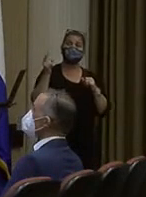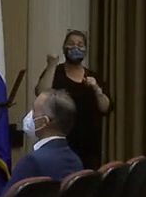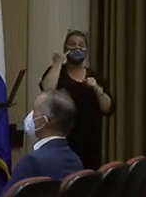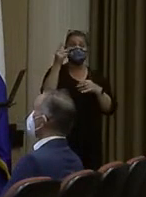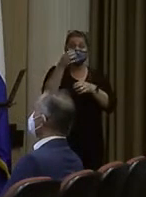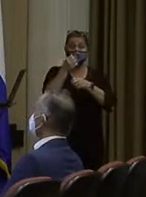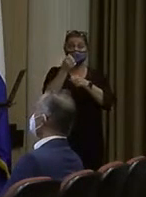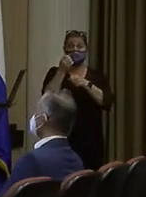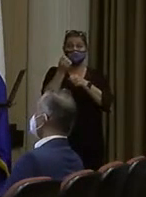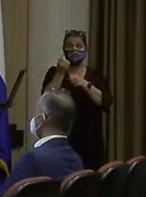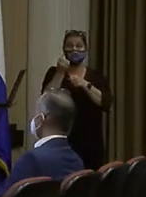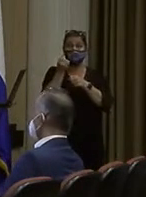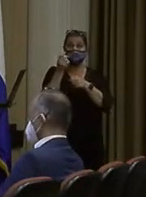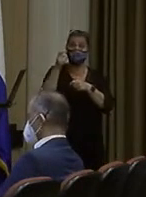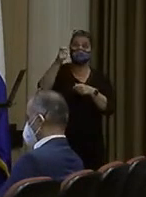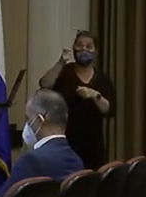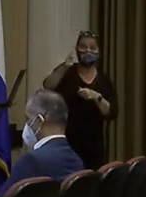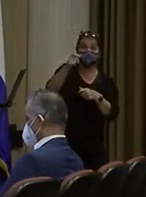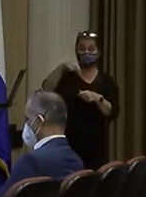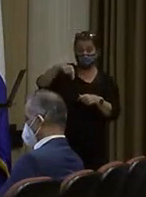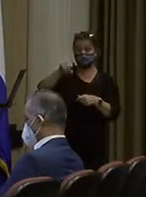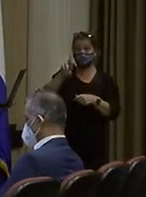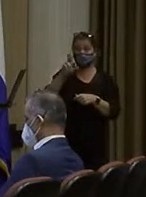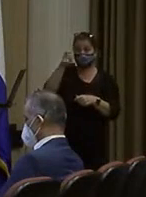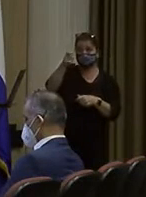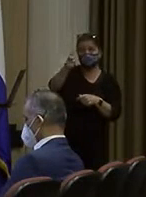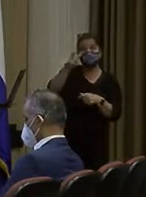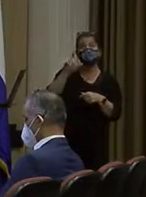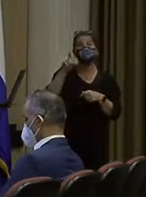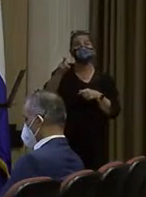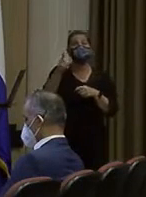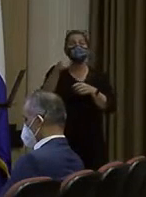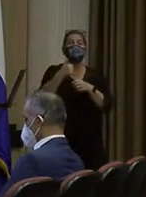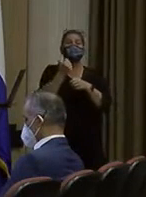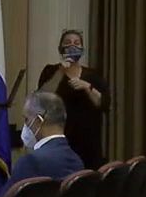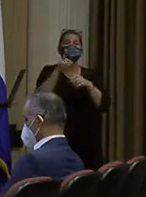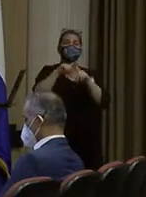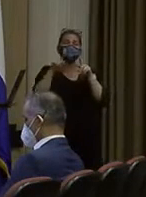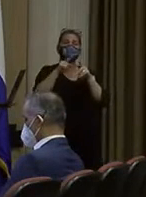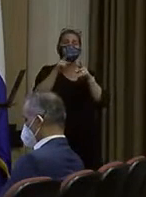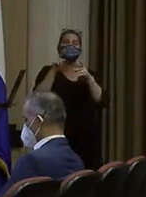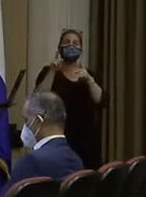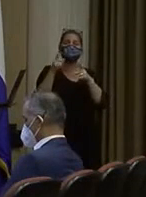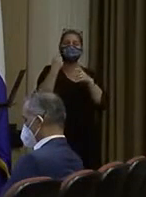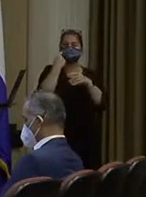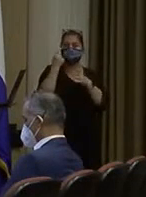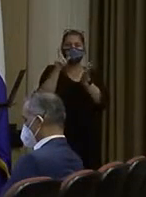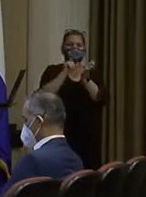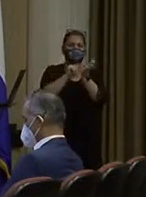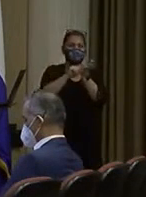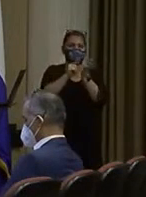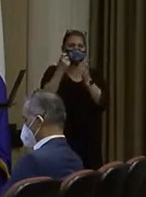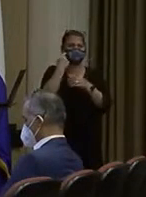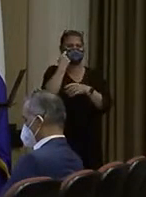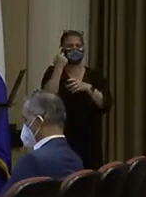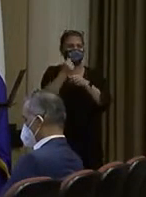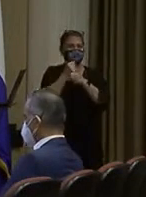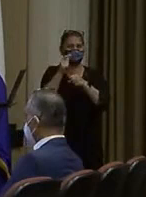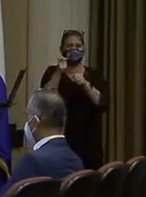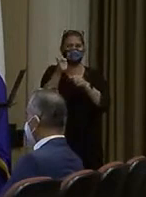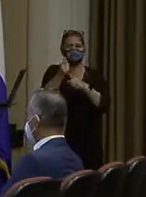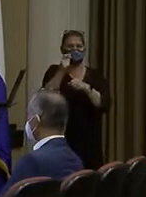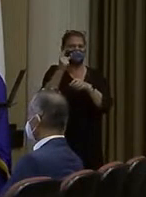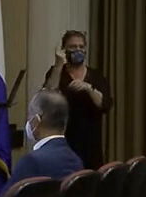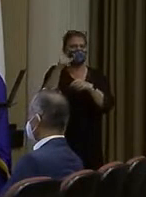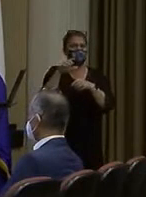you scan this QR code, it is an article that actually was of mine that was just published. And I had to laugh, and I did take a picture of one of your slides, Mr.